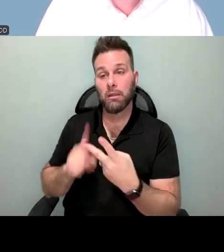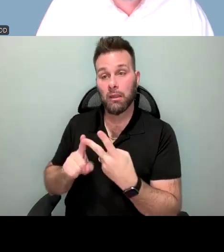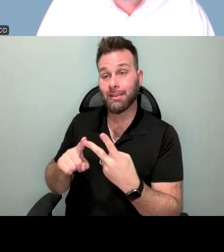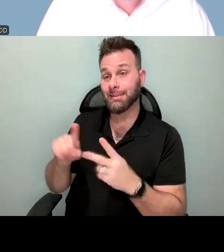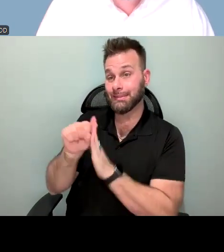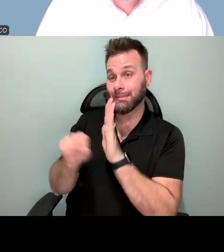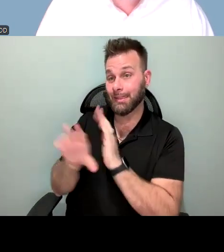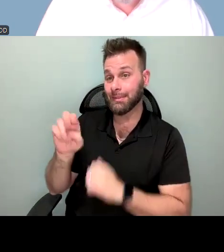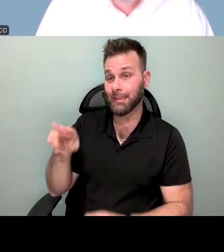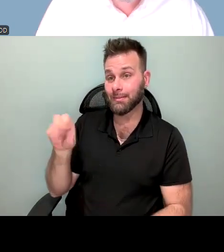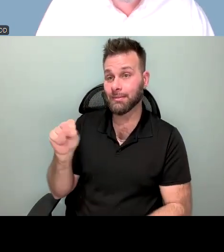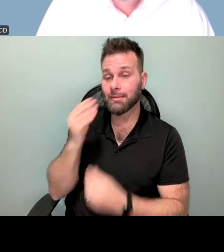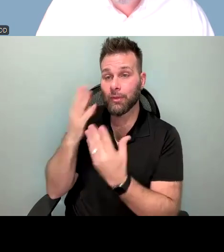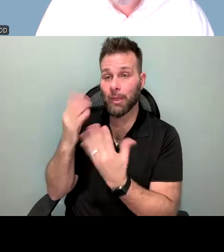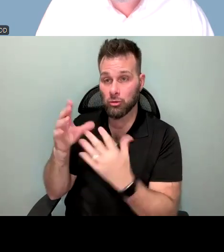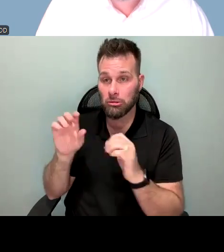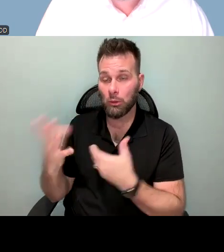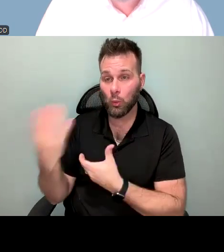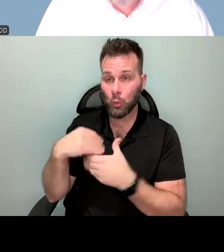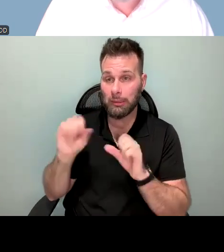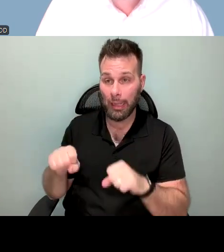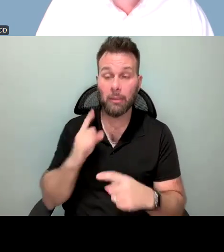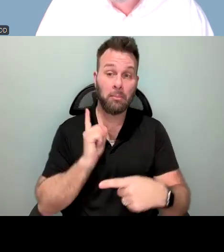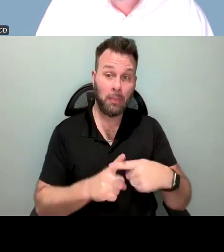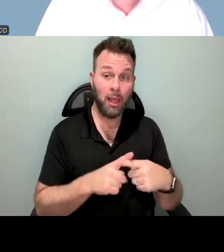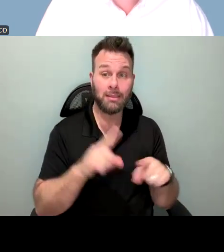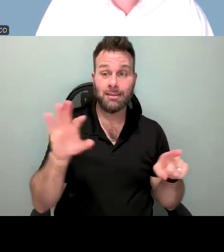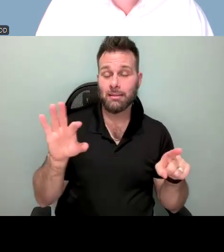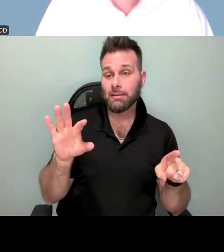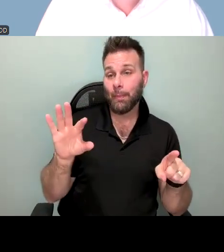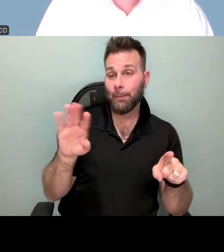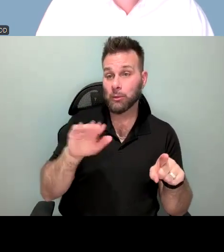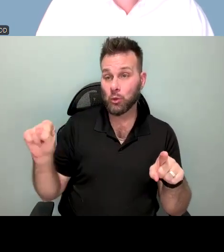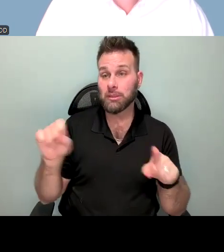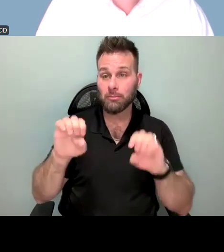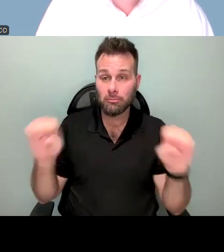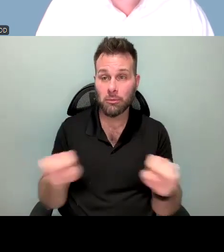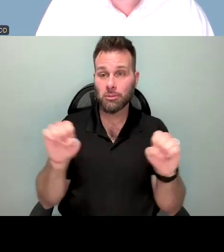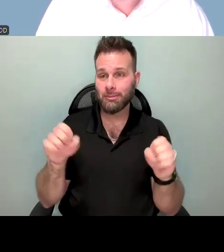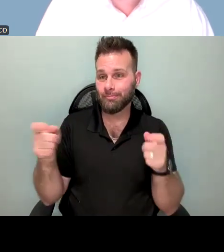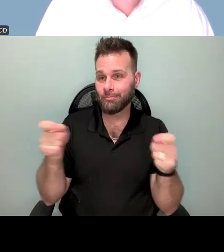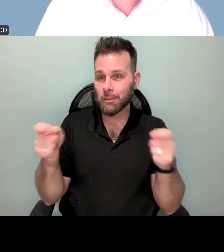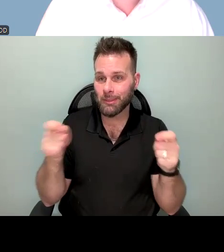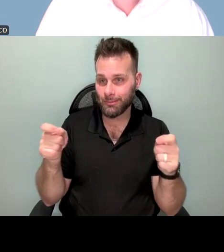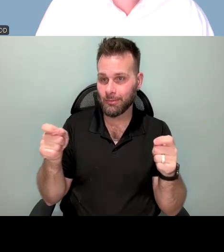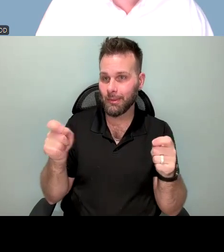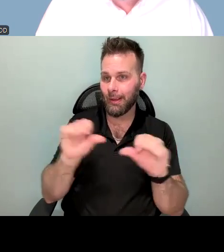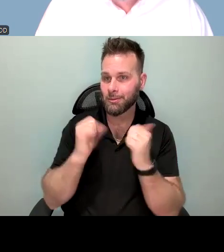data, as well as the Massachusetts Emergency Management Agency's population vulnerability